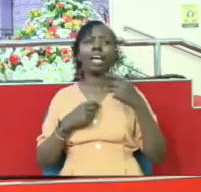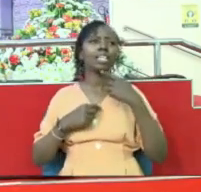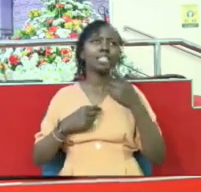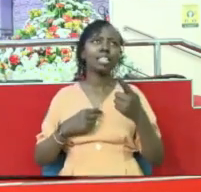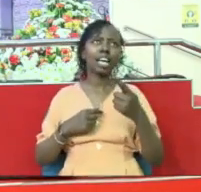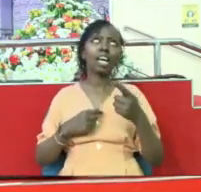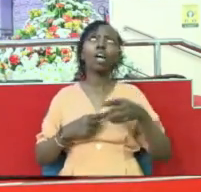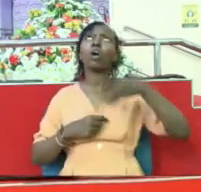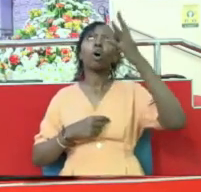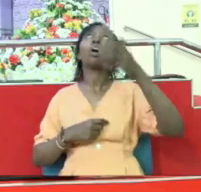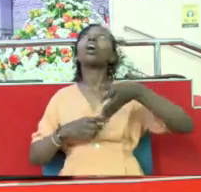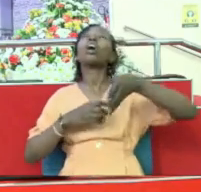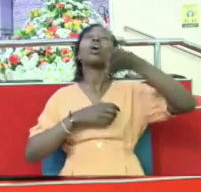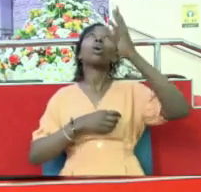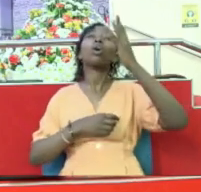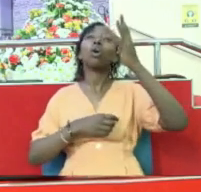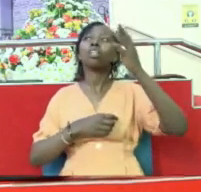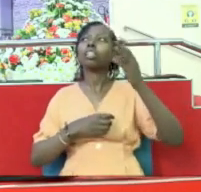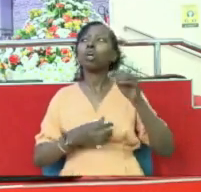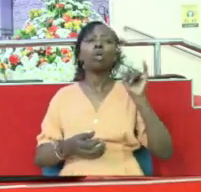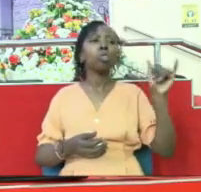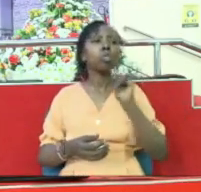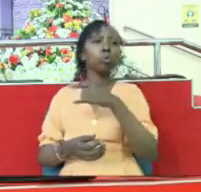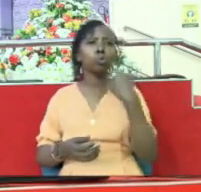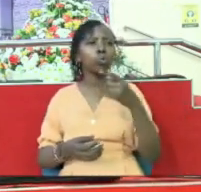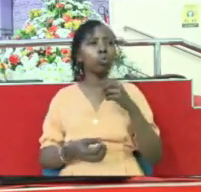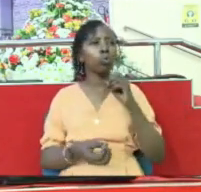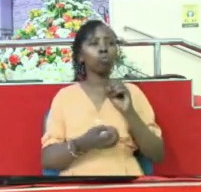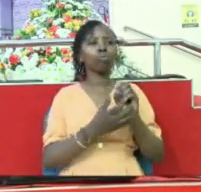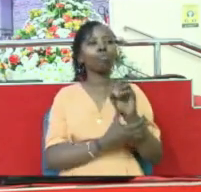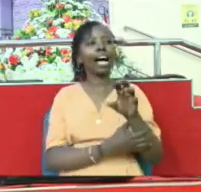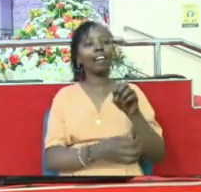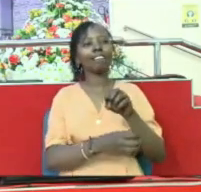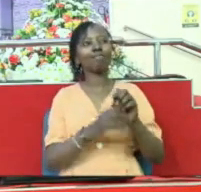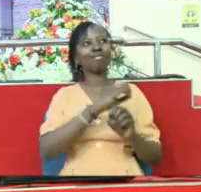he said, how my advisors? Wale advisors. Haya.